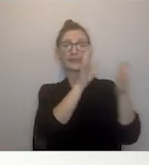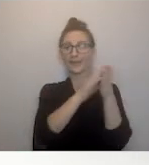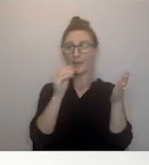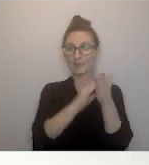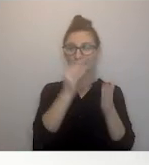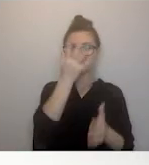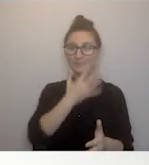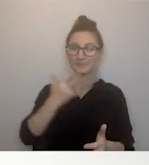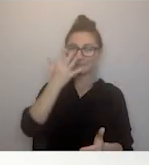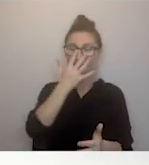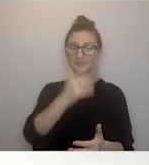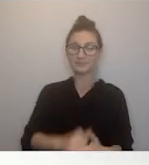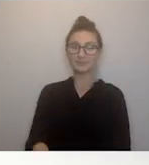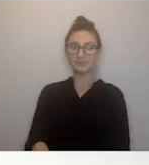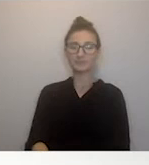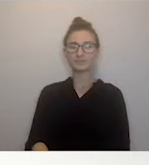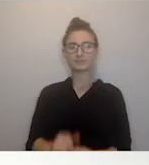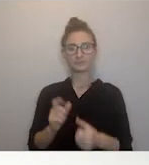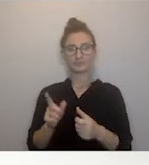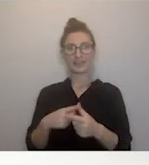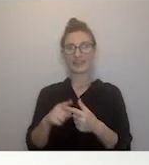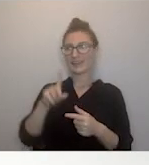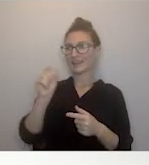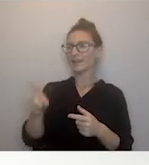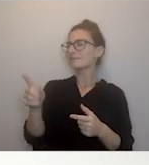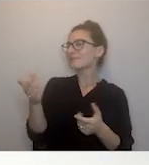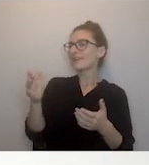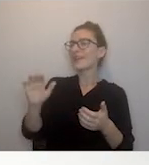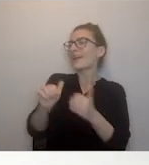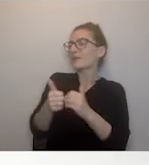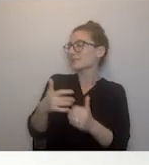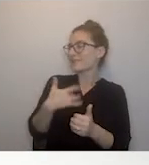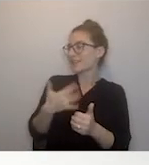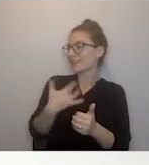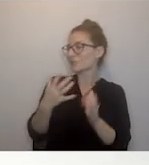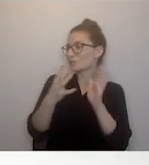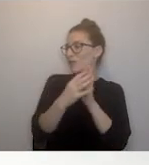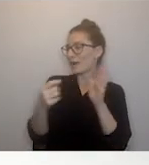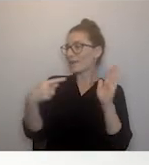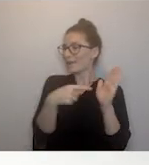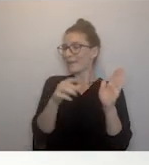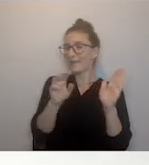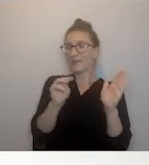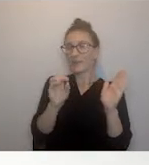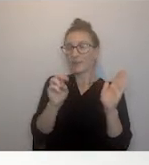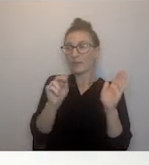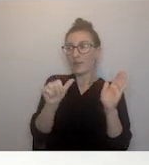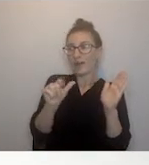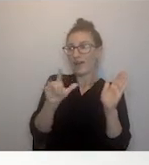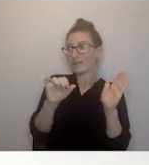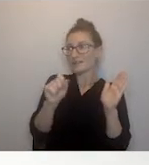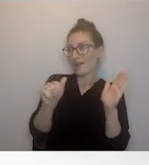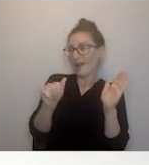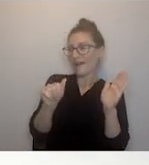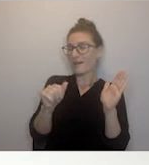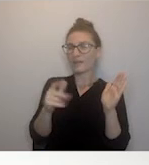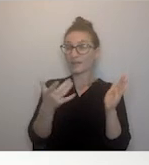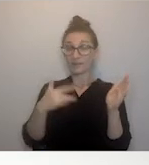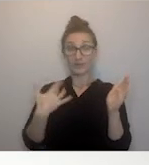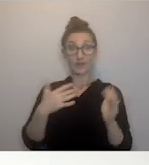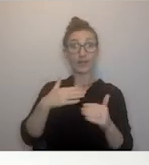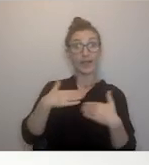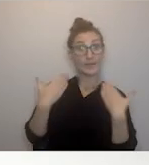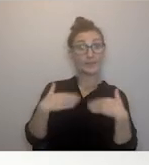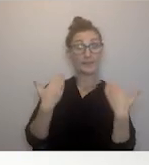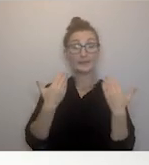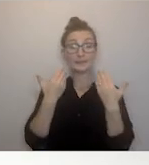the facial expressions or body language. And then say, well, how does it feel to be that person? What did it feel like to be the Mona Lisa? What did it feel like to be the